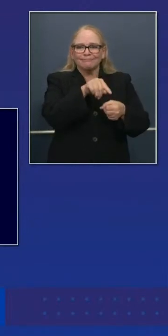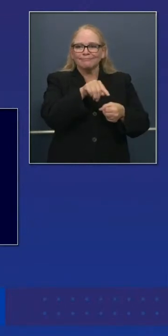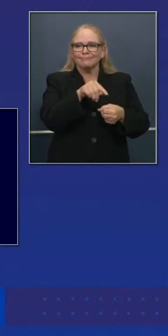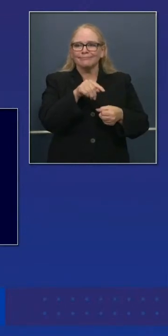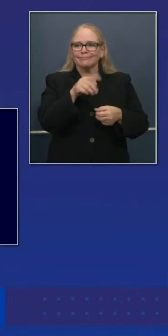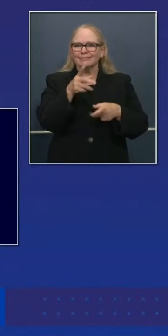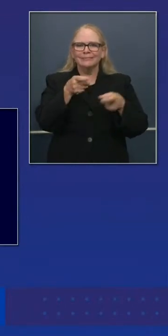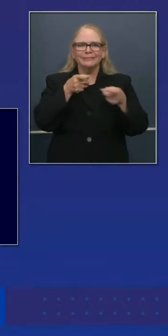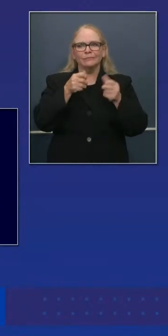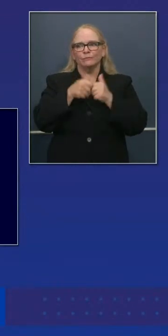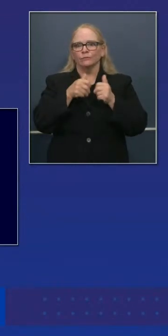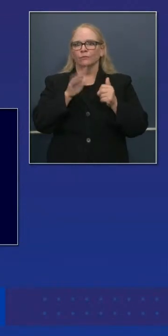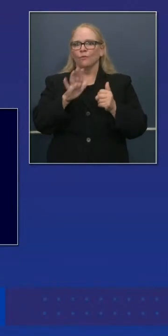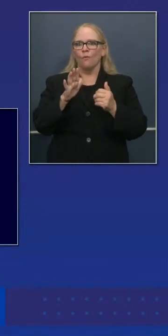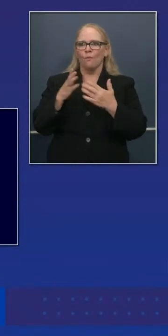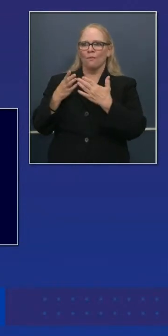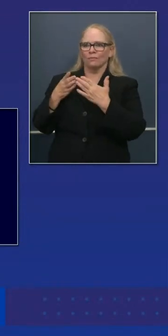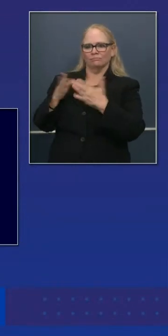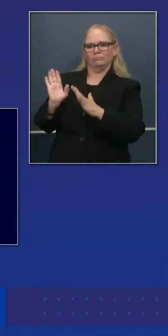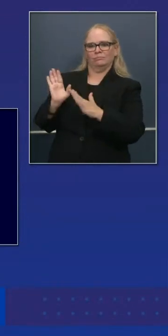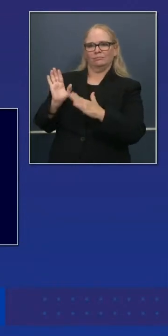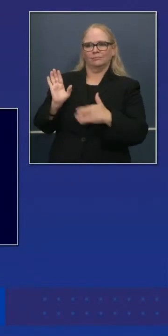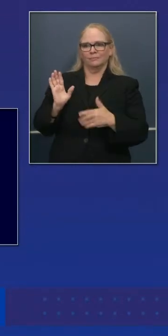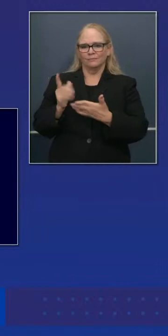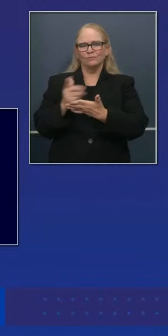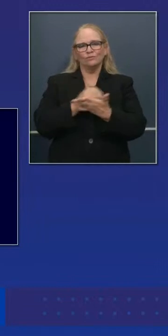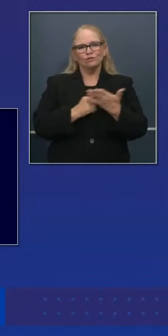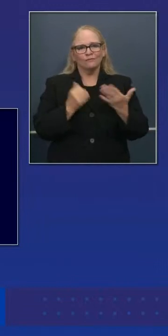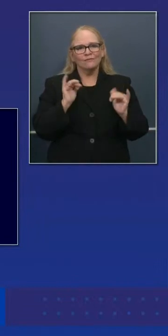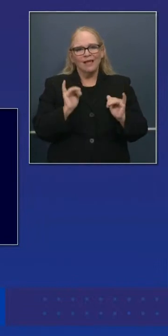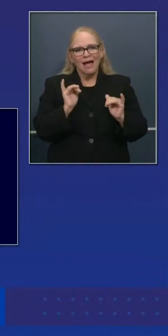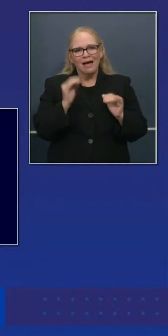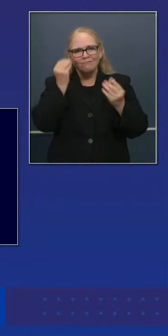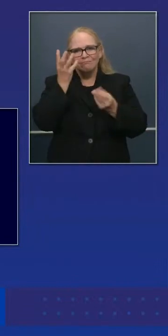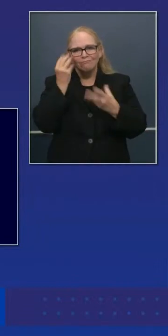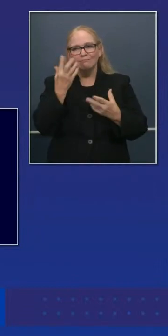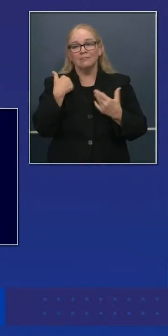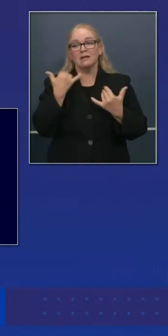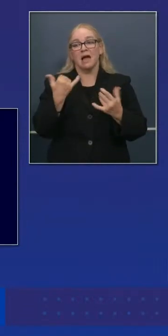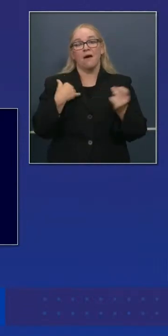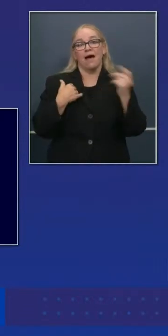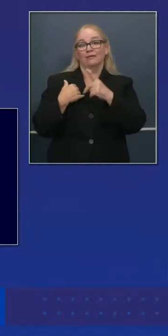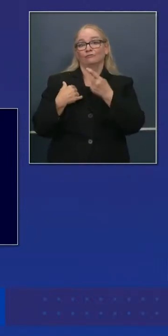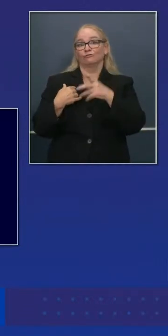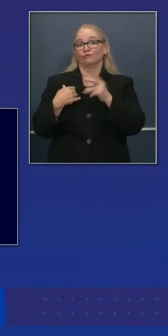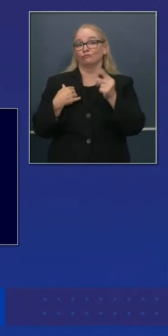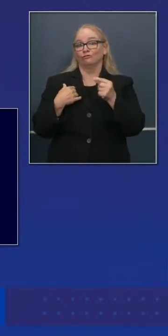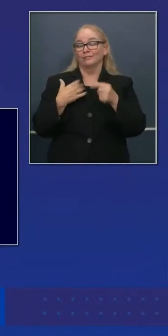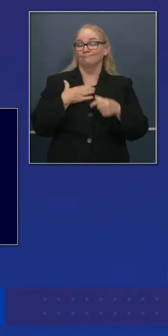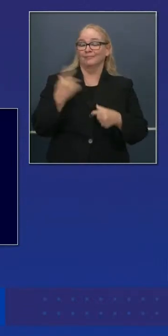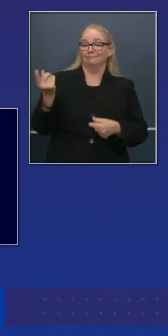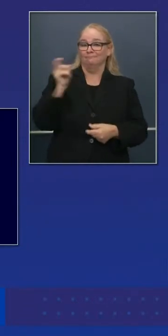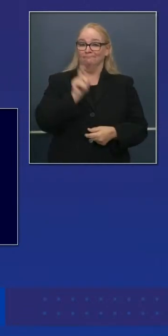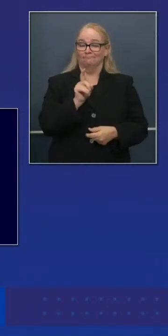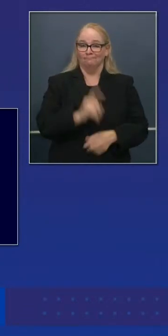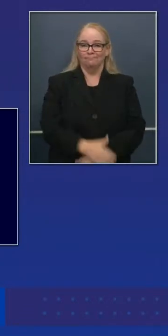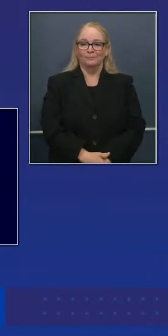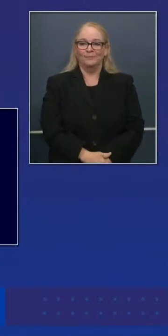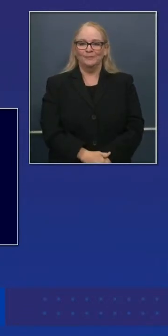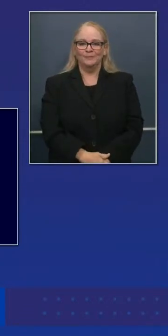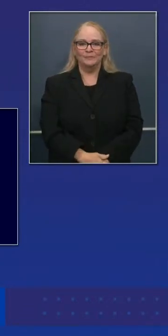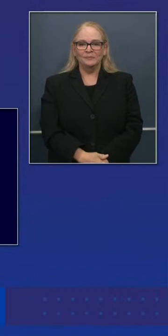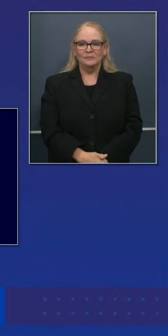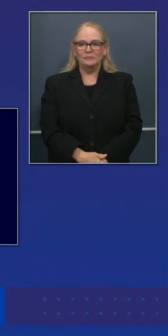that you deserve. So with that, let's ask Dr. Galley to come up. He can talk a little bit more about what happened over the weekend, where